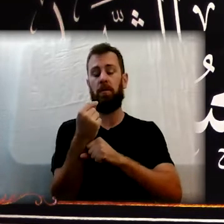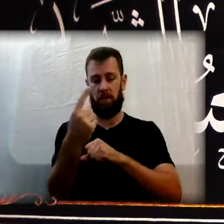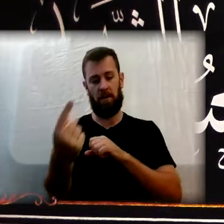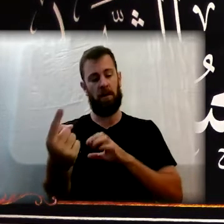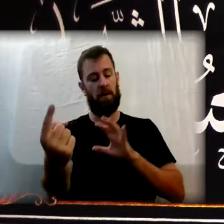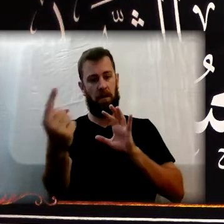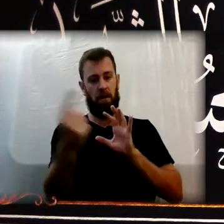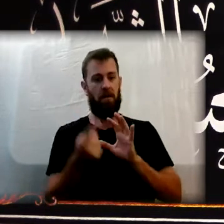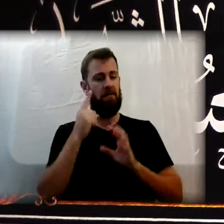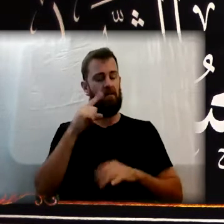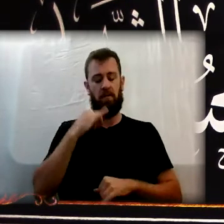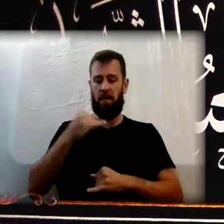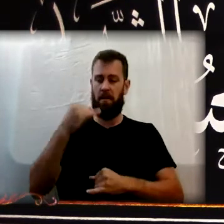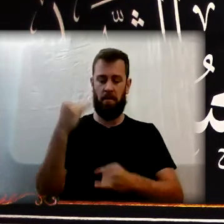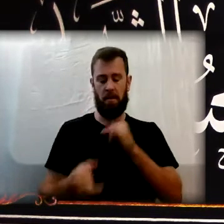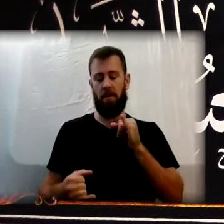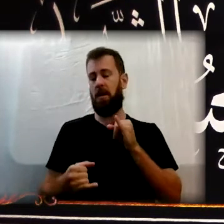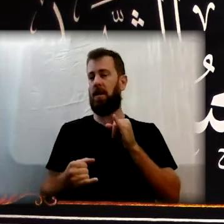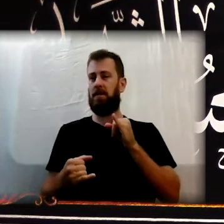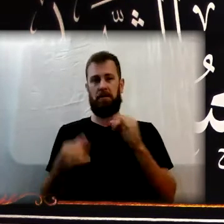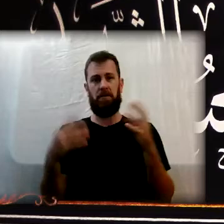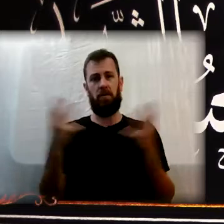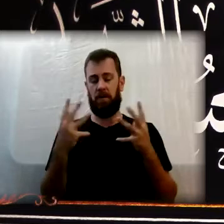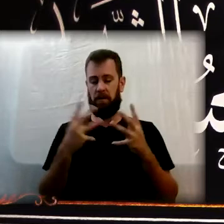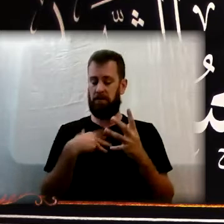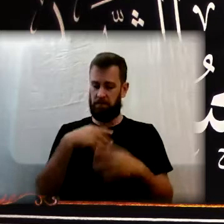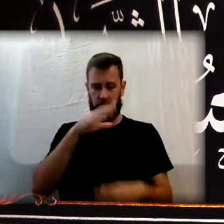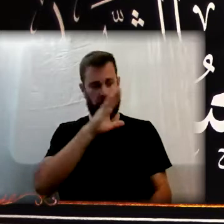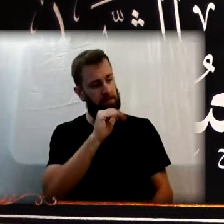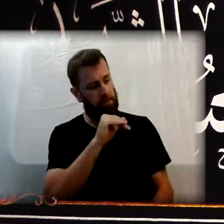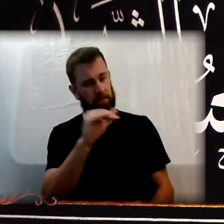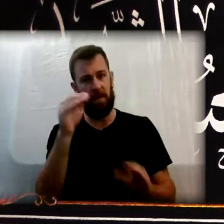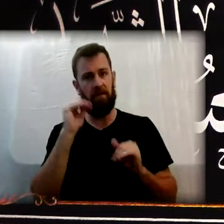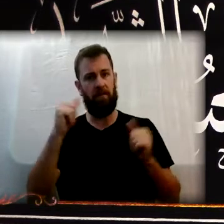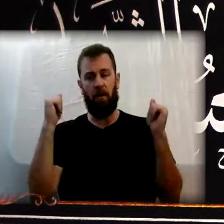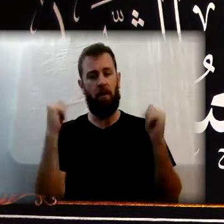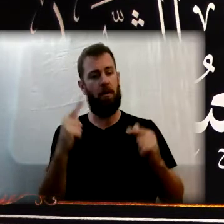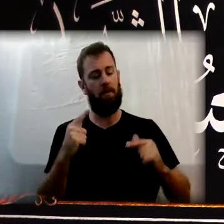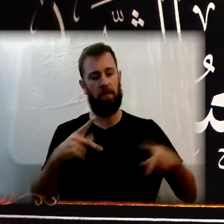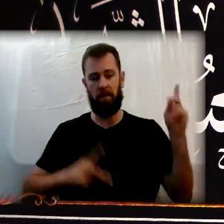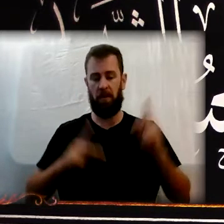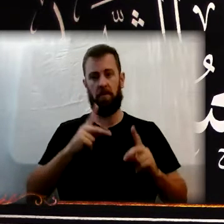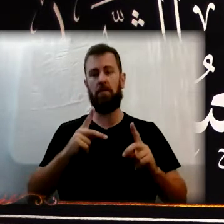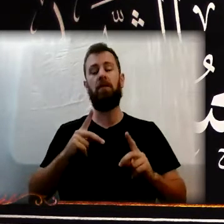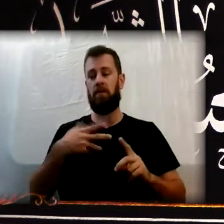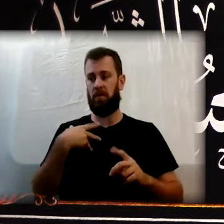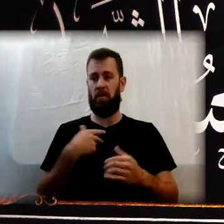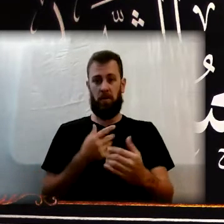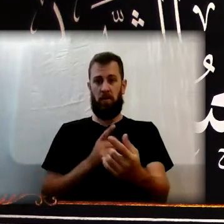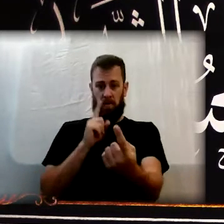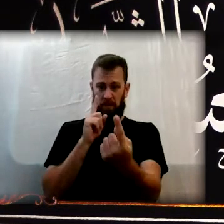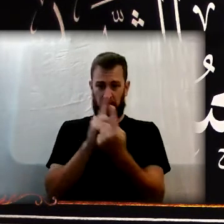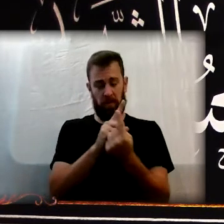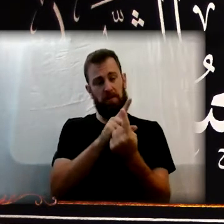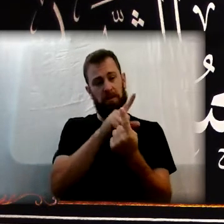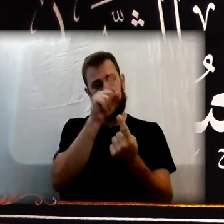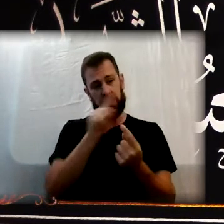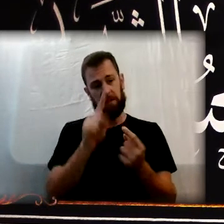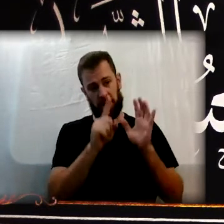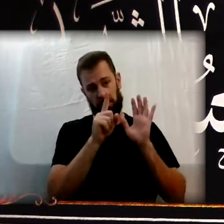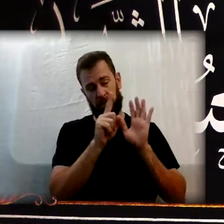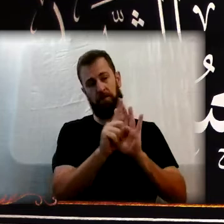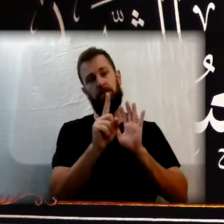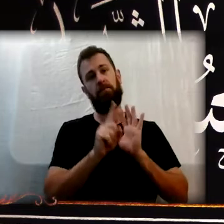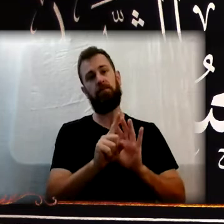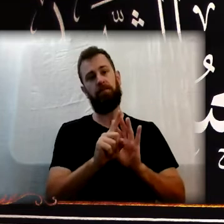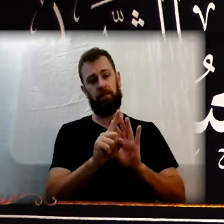his final wada', he comes for his final farewell. He came to Zainab Kubra. Zainab